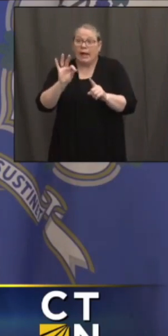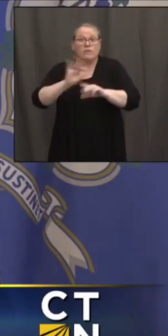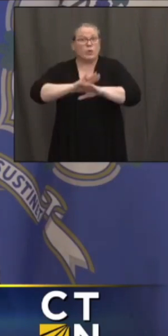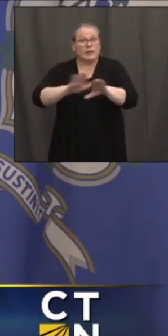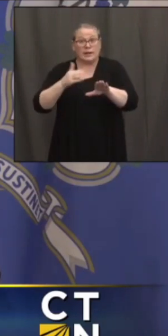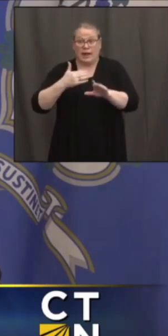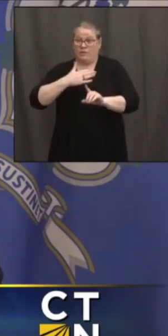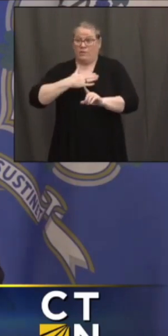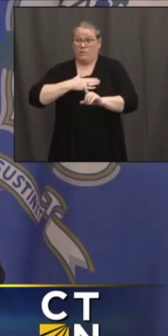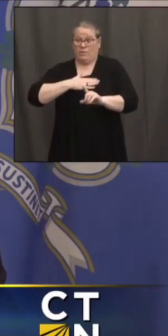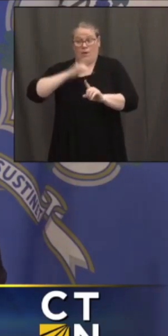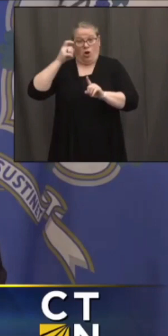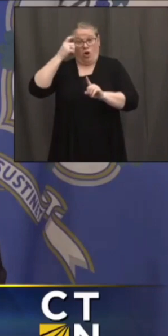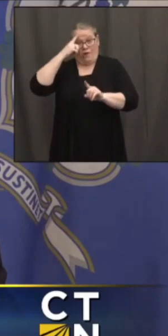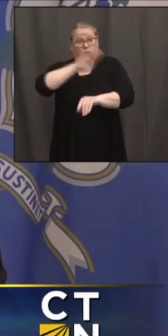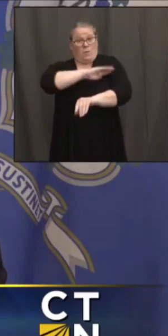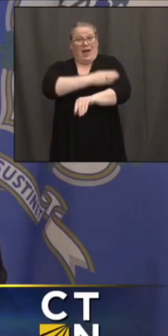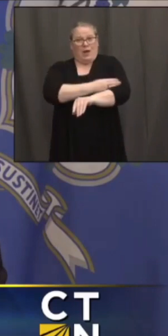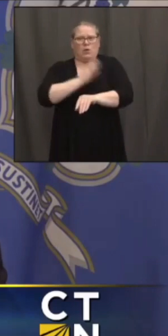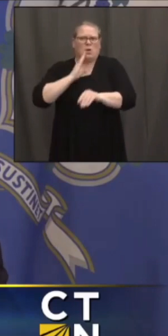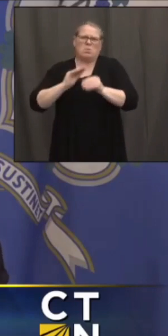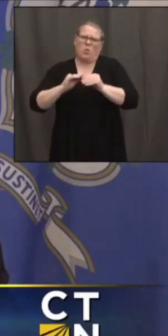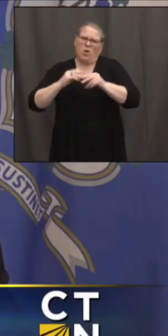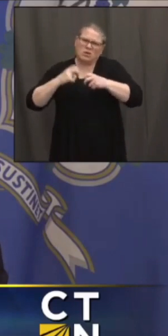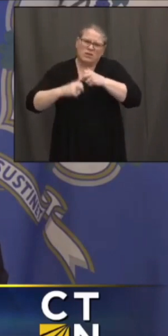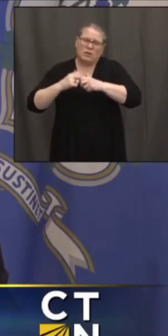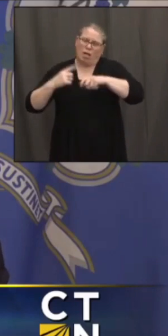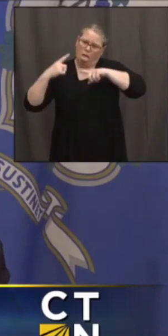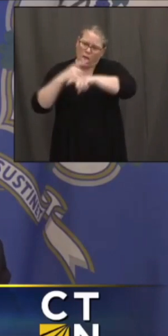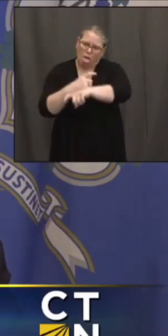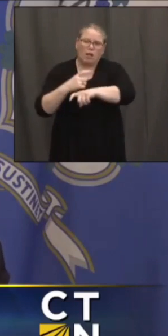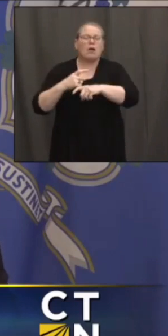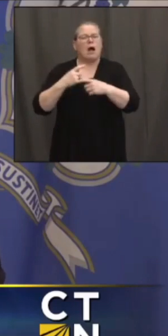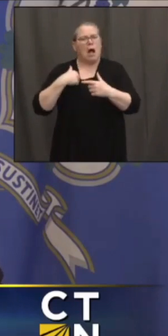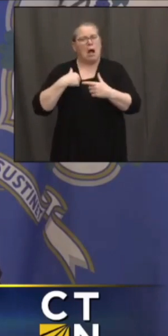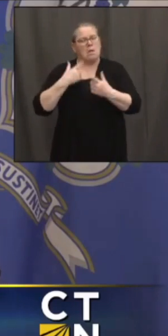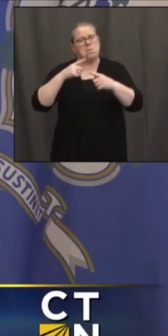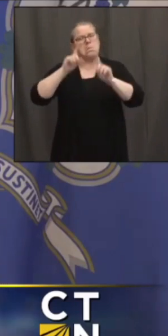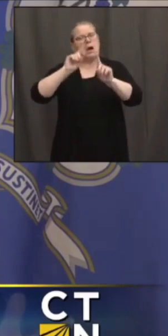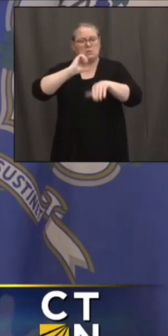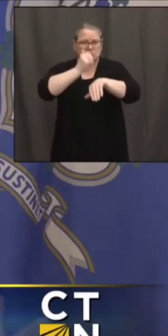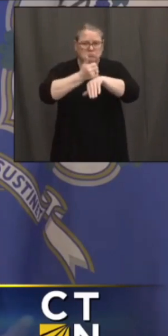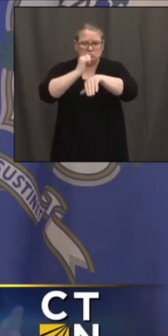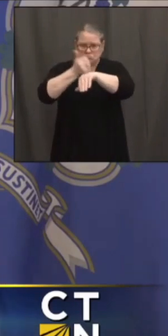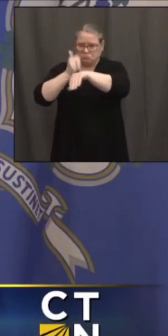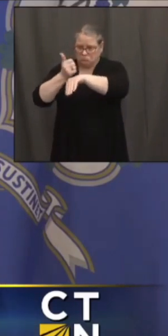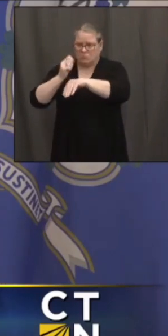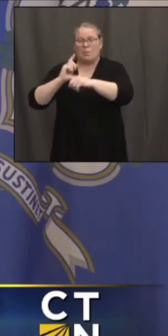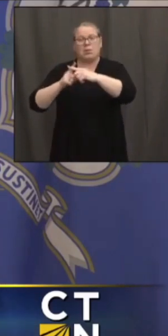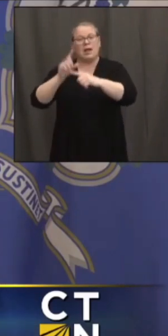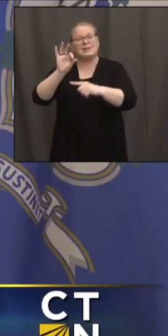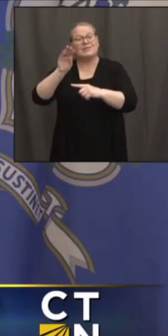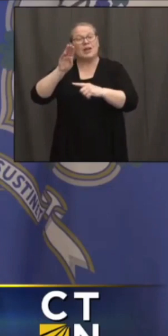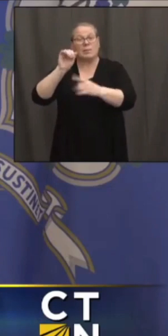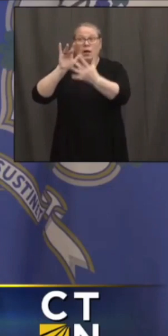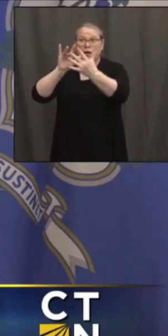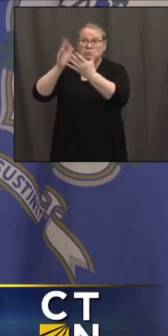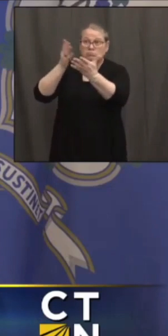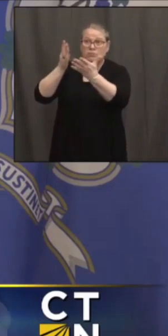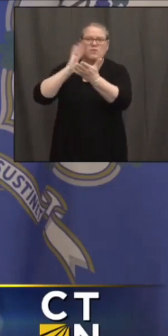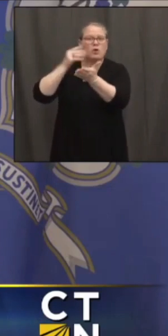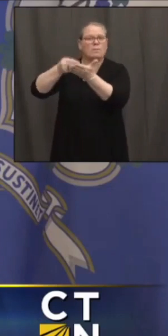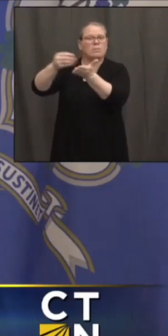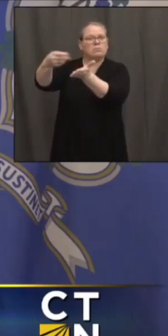place, and now we'll be able to get 100% FEMA reimbursement on it. We've got to figure out by February 9th which of these